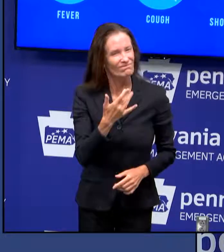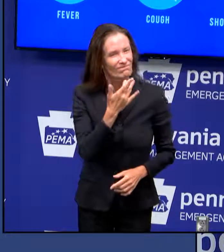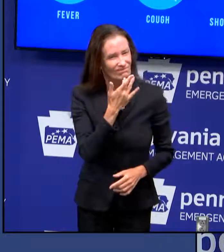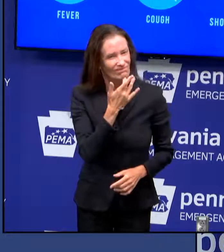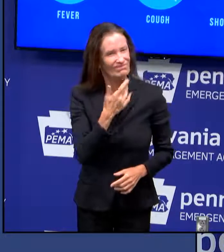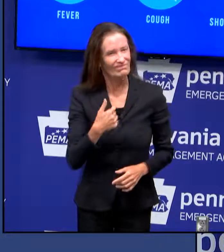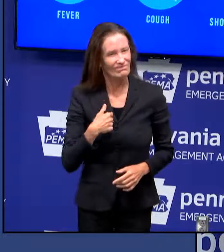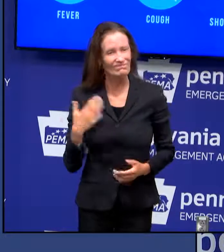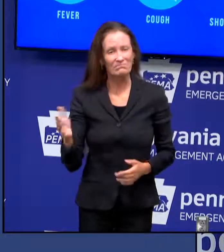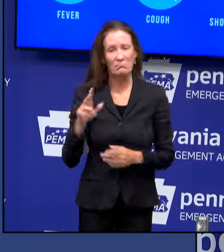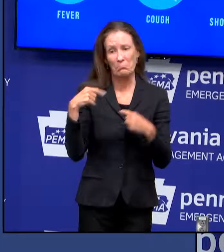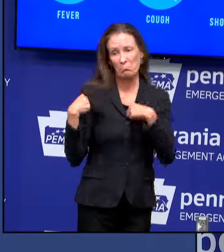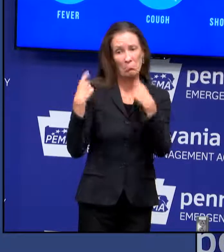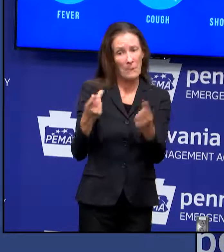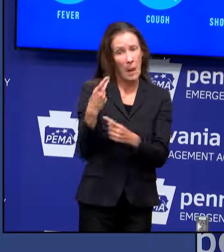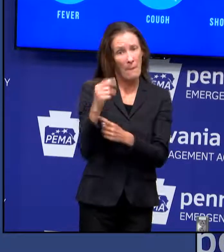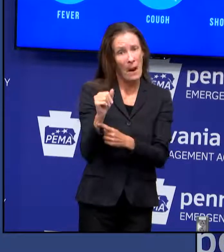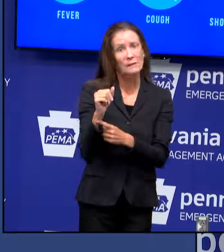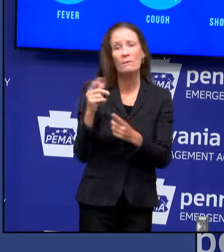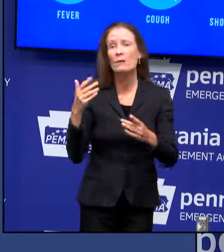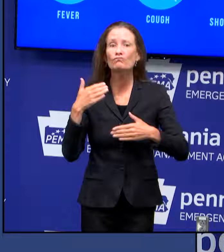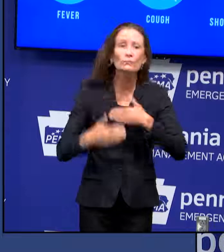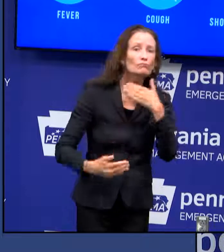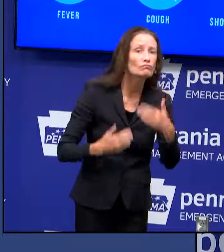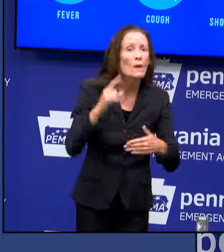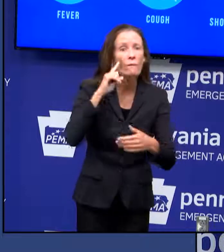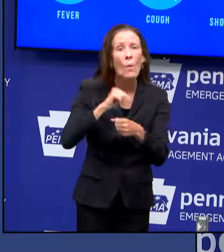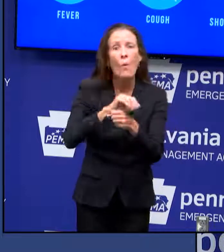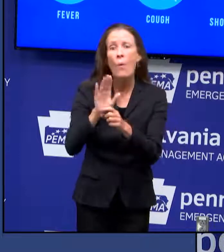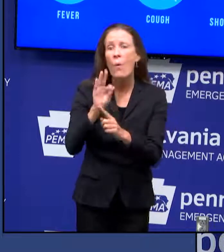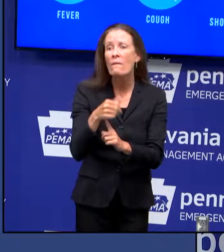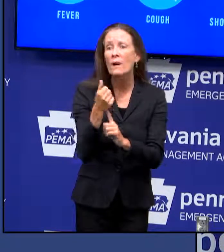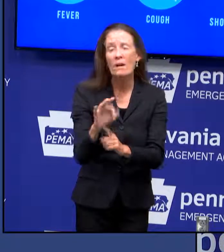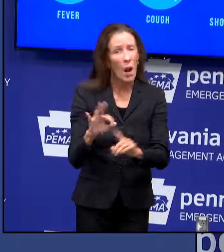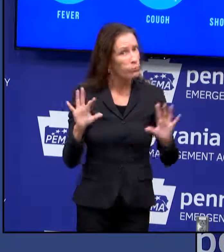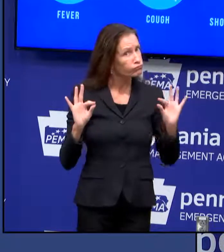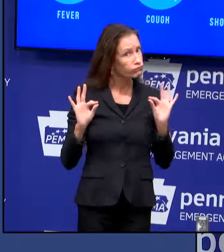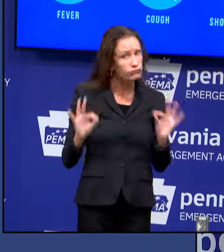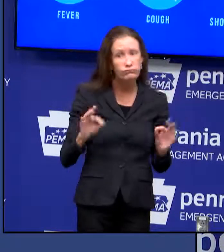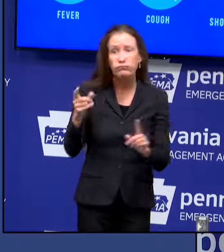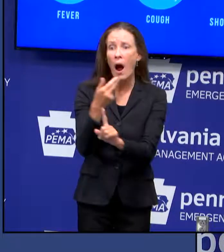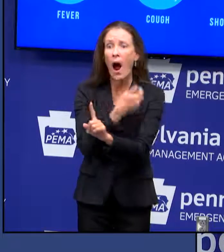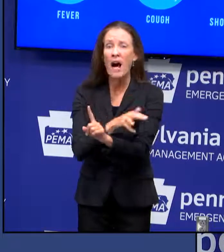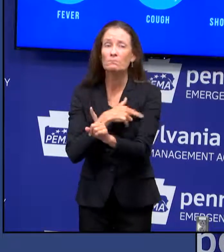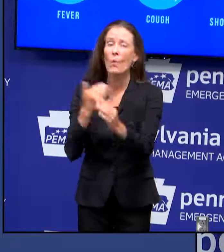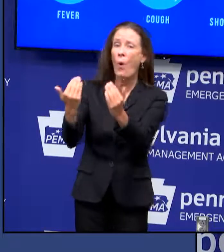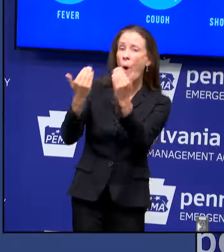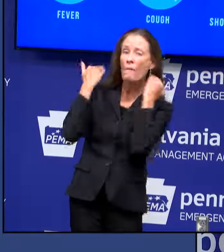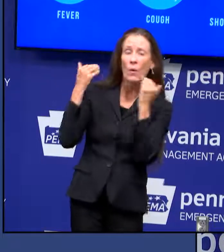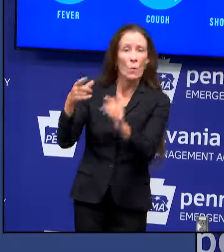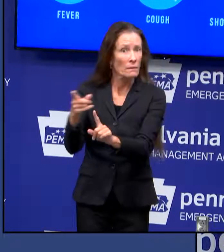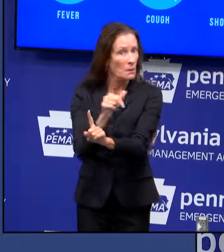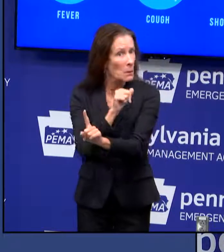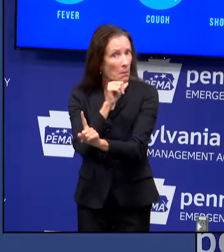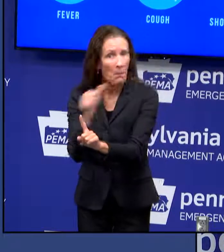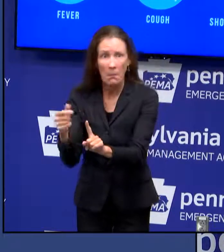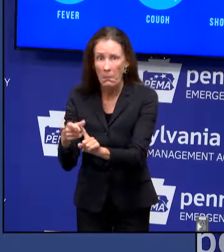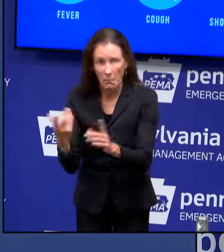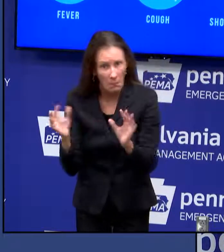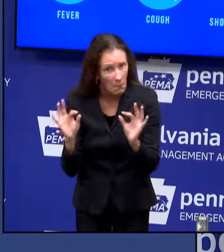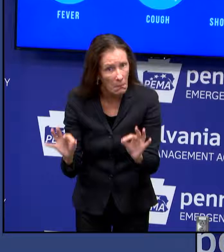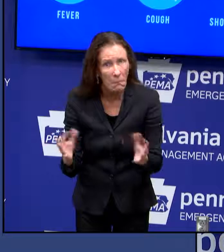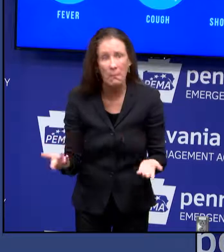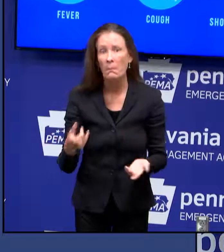system has not been overwhelmed so far. The 14-day average of hospitalizations has dropped from